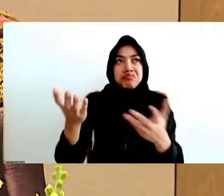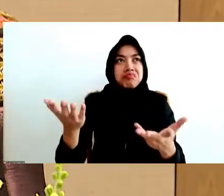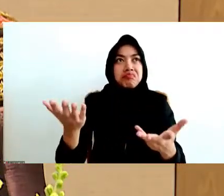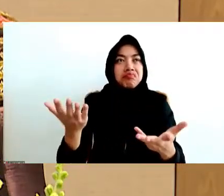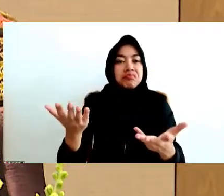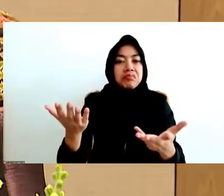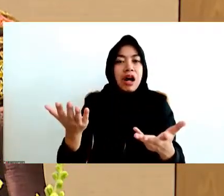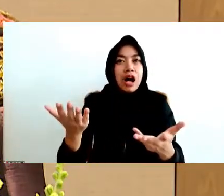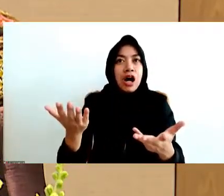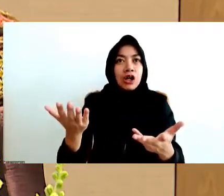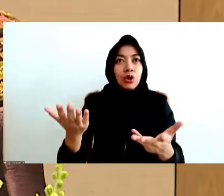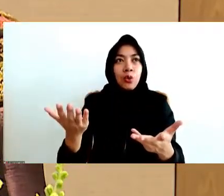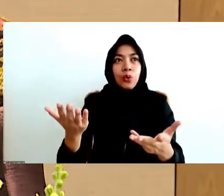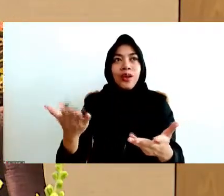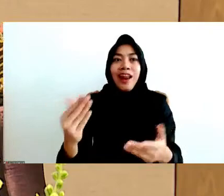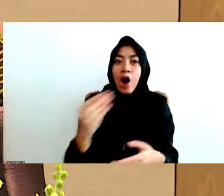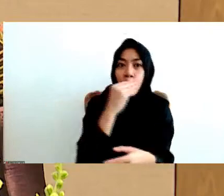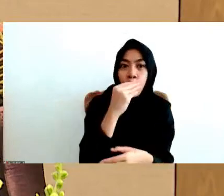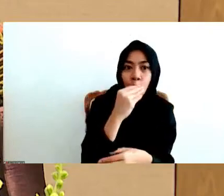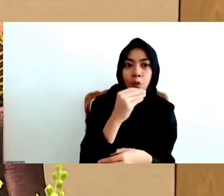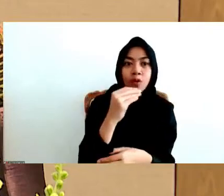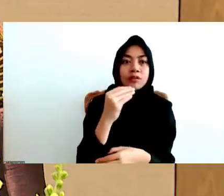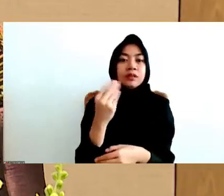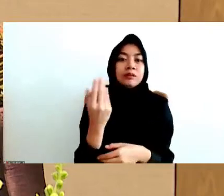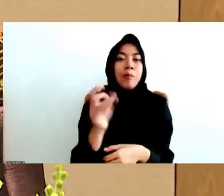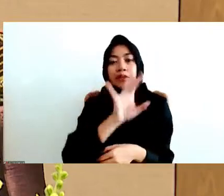protein source food item.